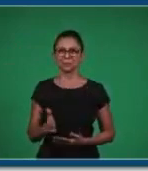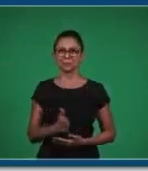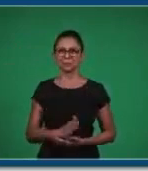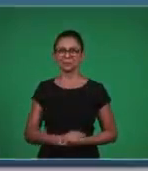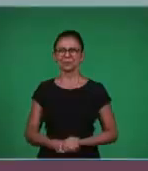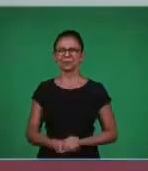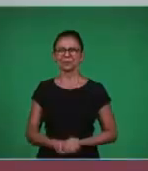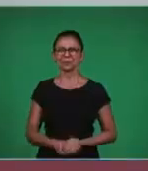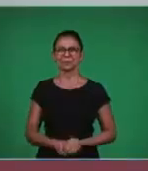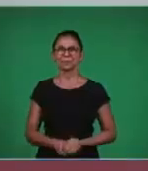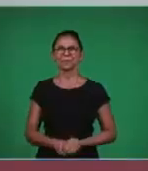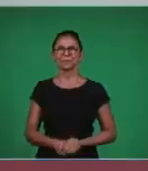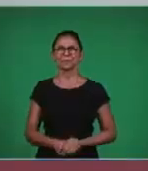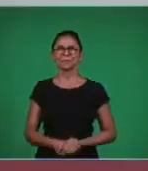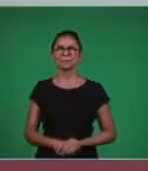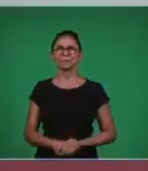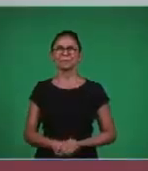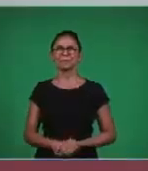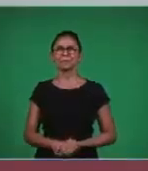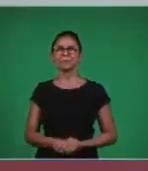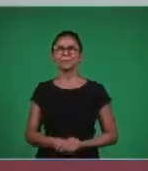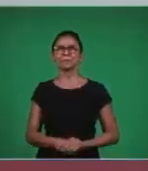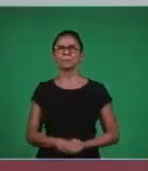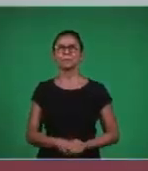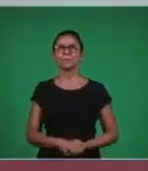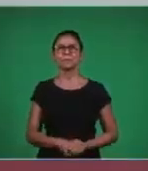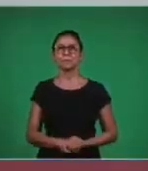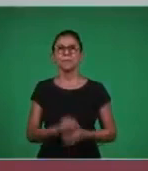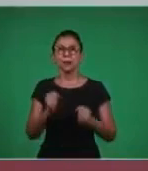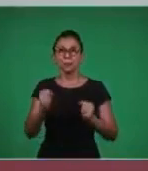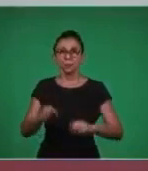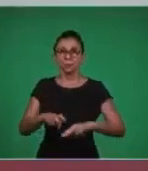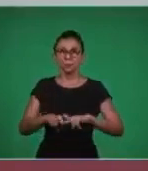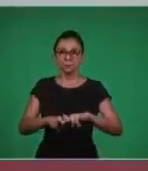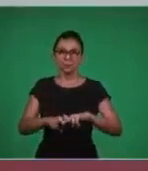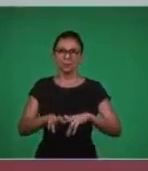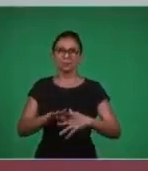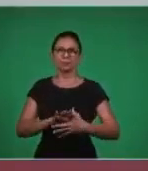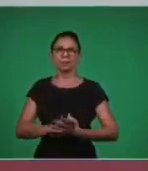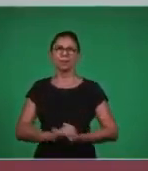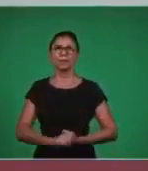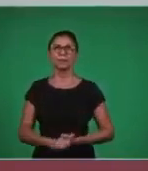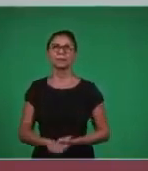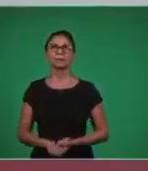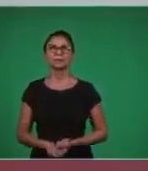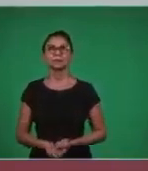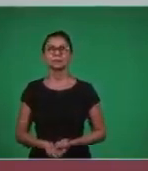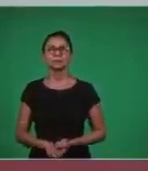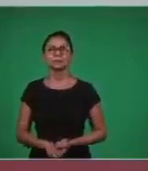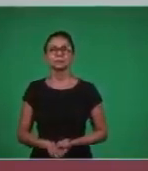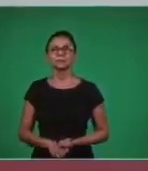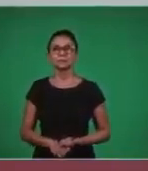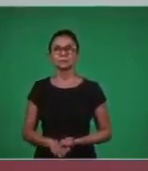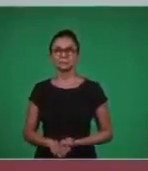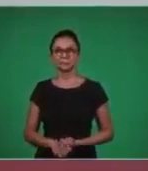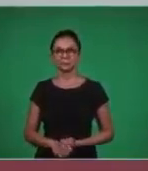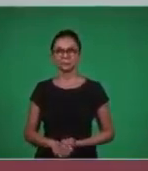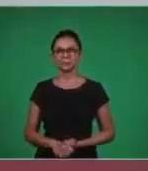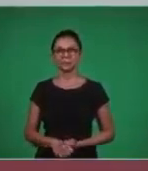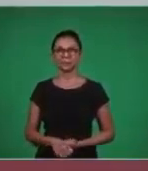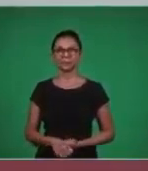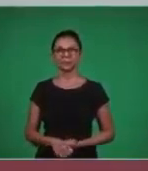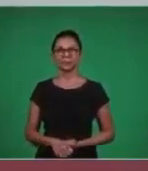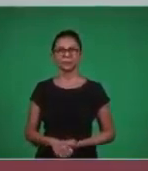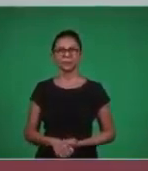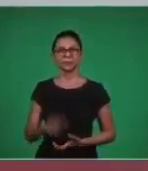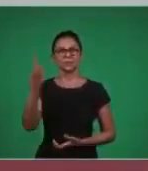Pode se assentar. Palavra Professora. The brand can sit down. The word is